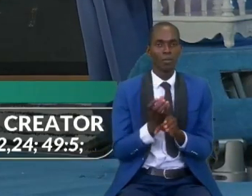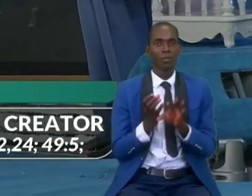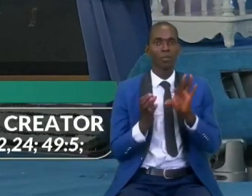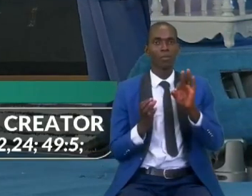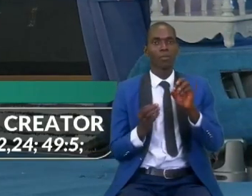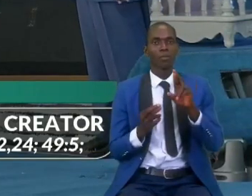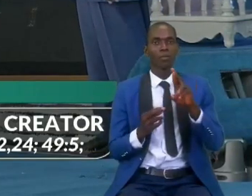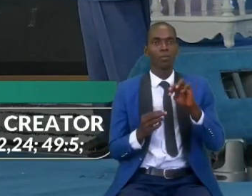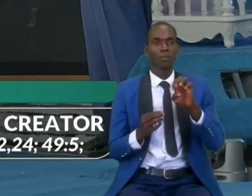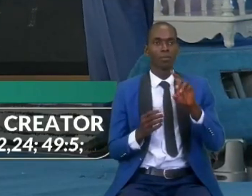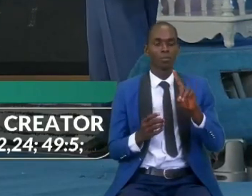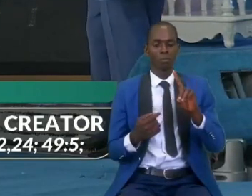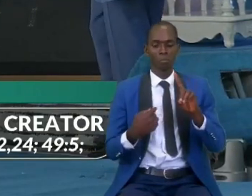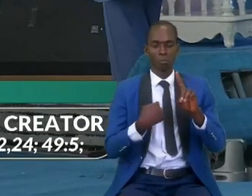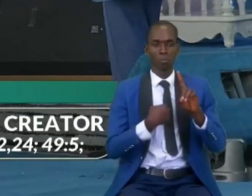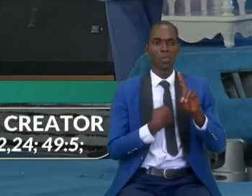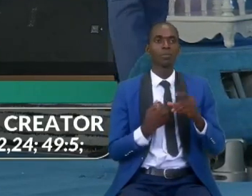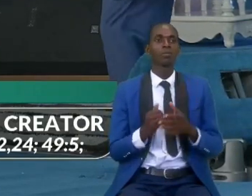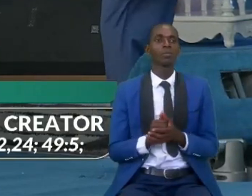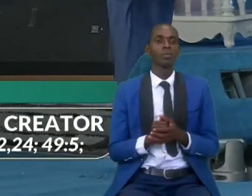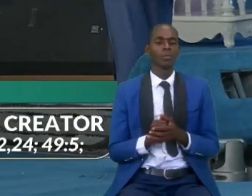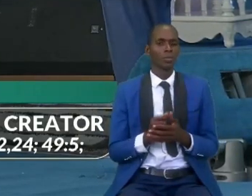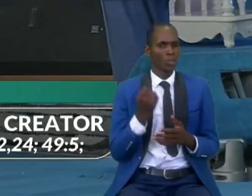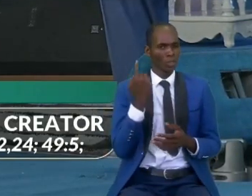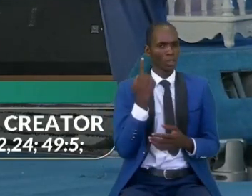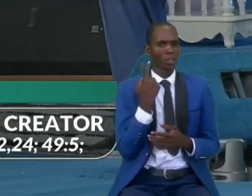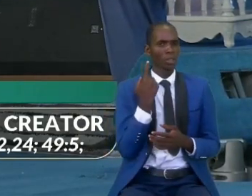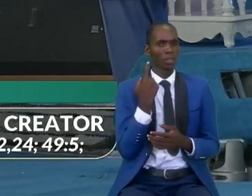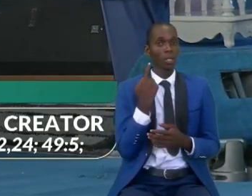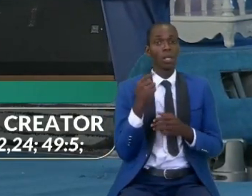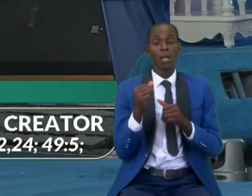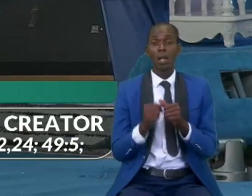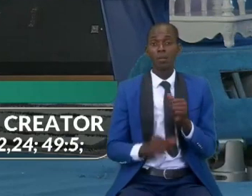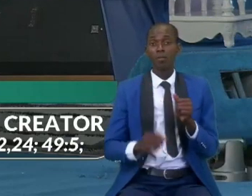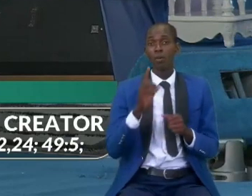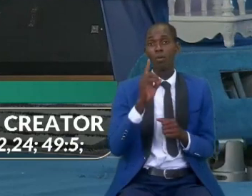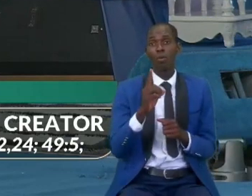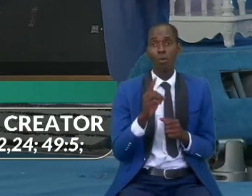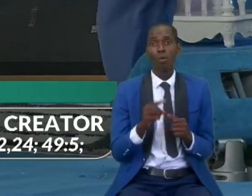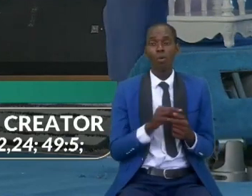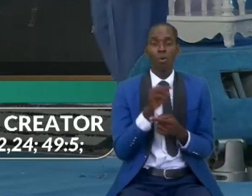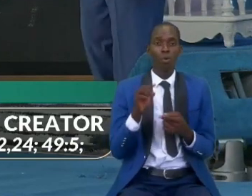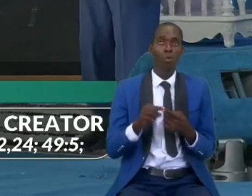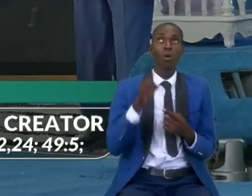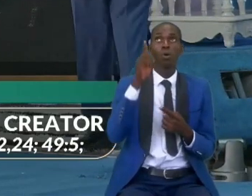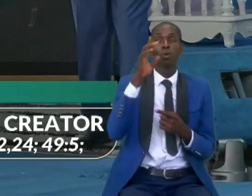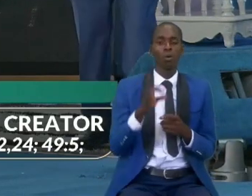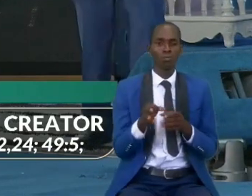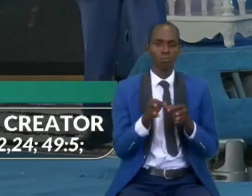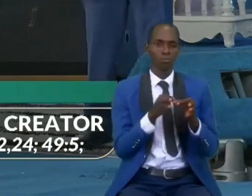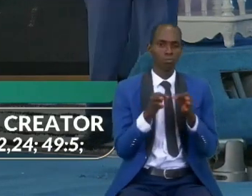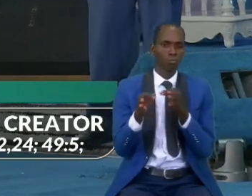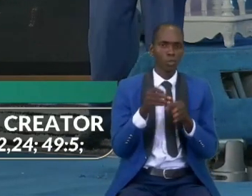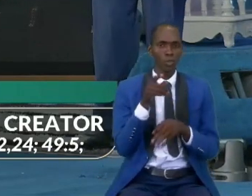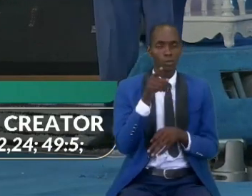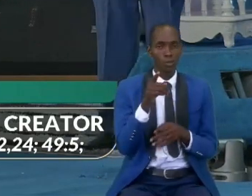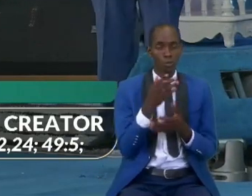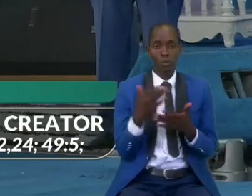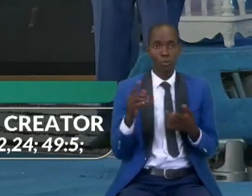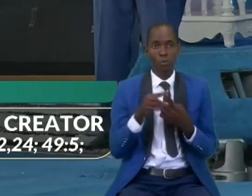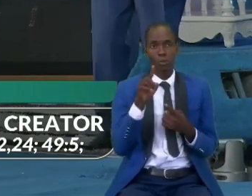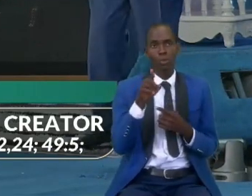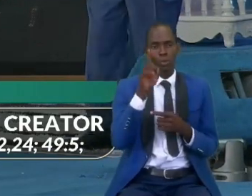see, everybody, when God enlightens you, then you understand. I'm not just here. He formed